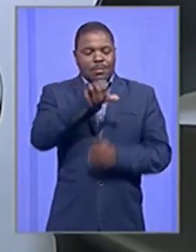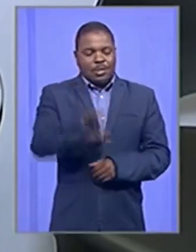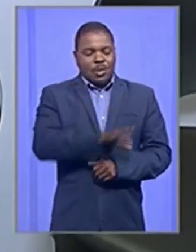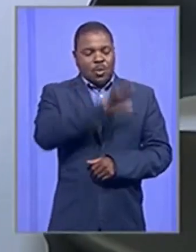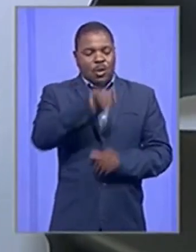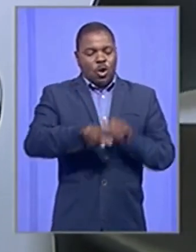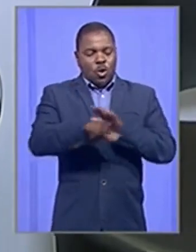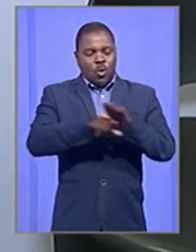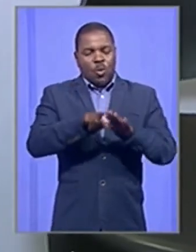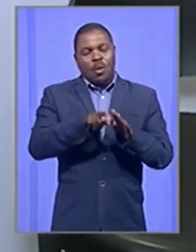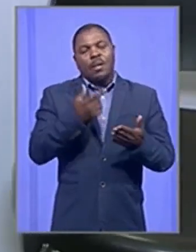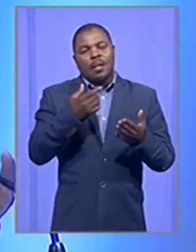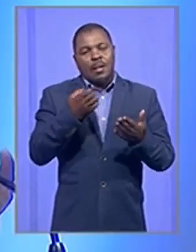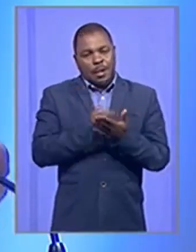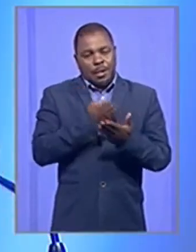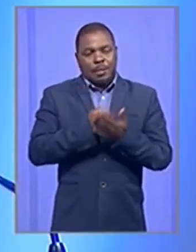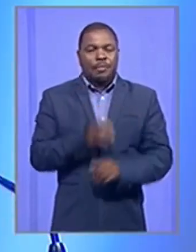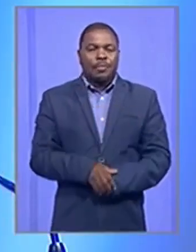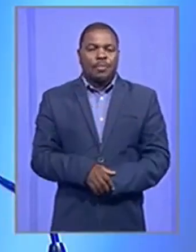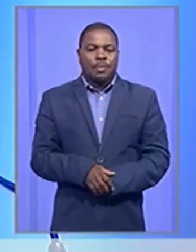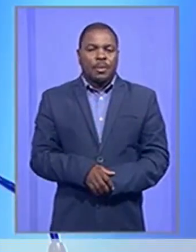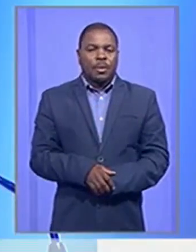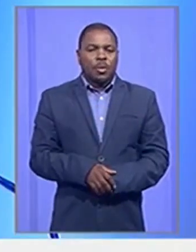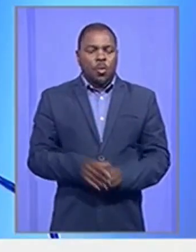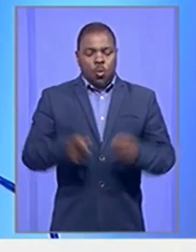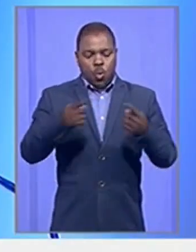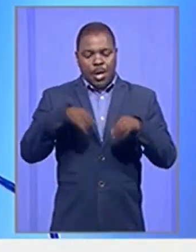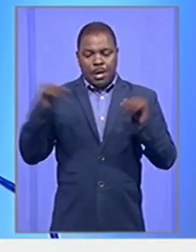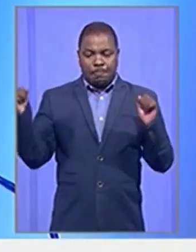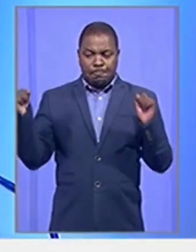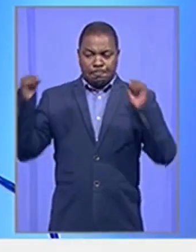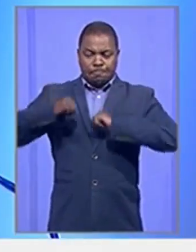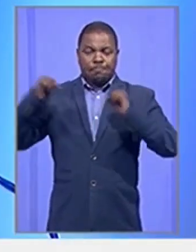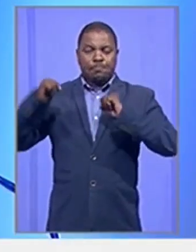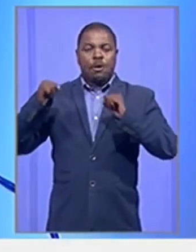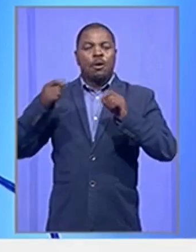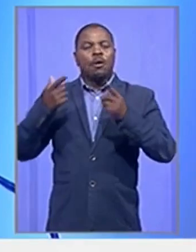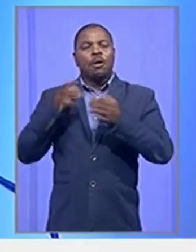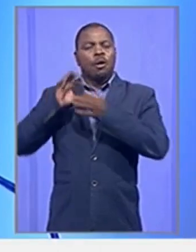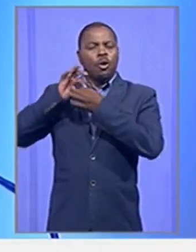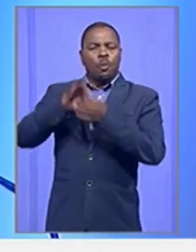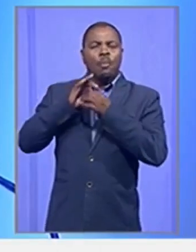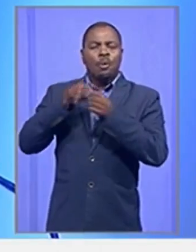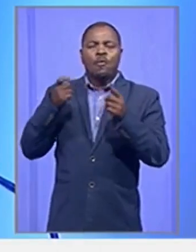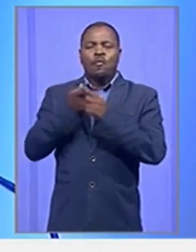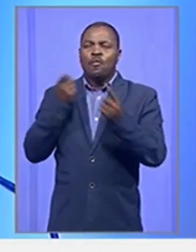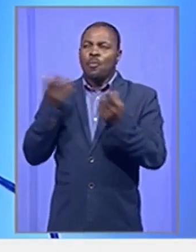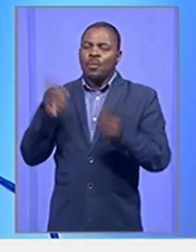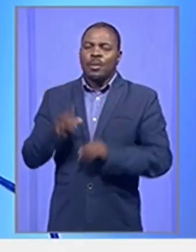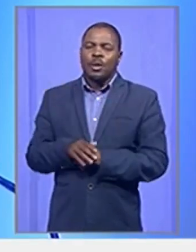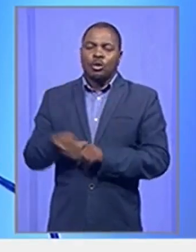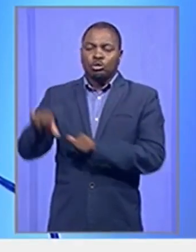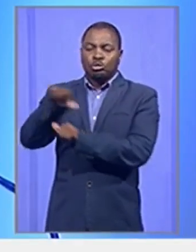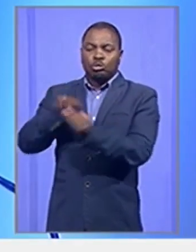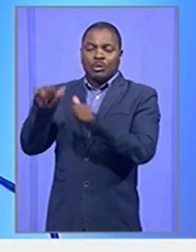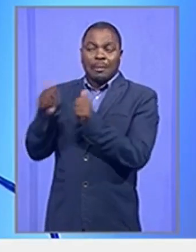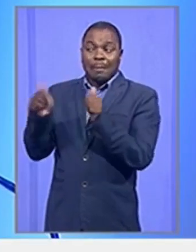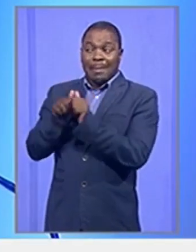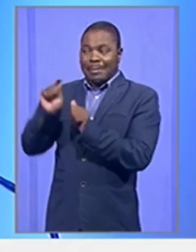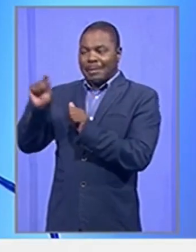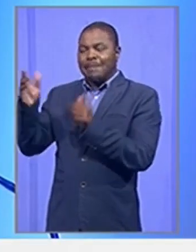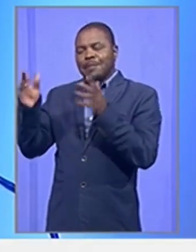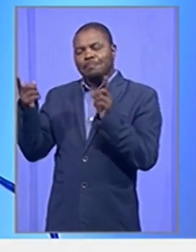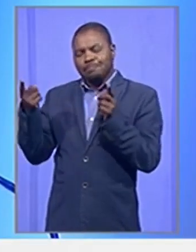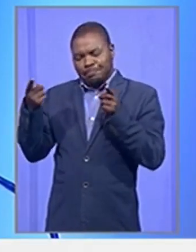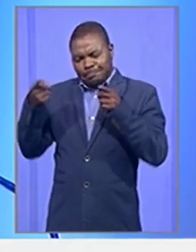hola. We landed an agreement, a commitment by all of these social partners